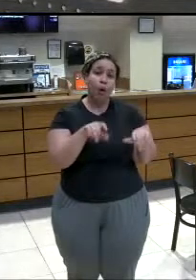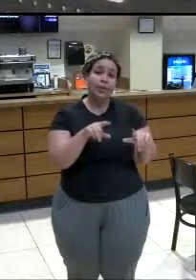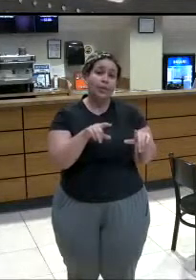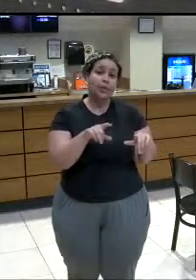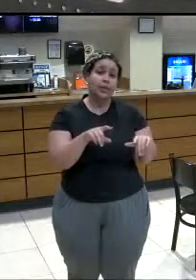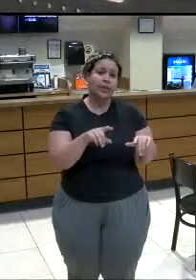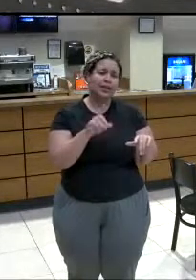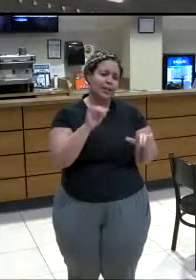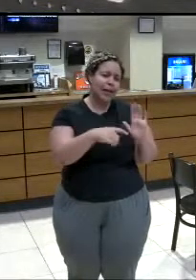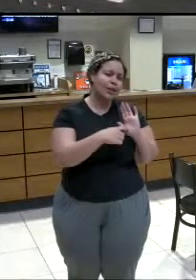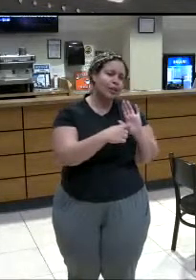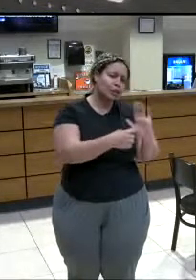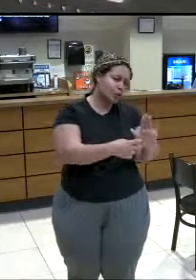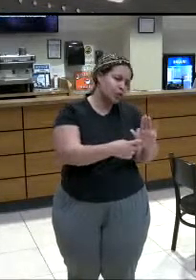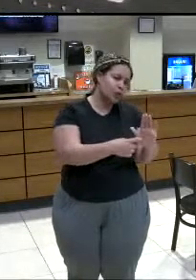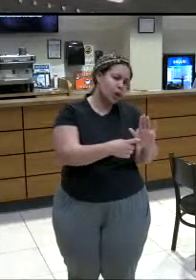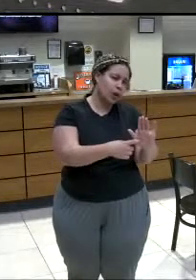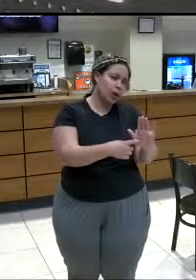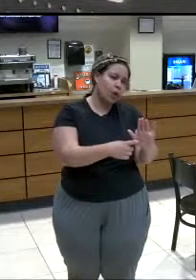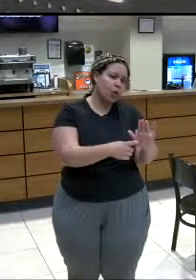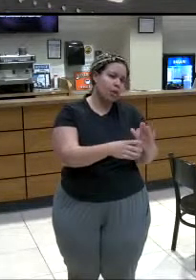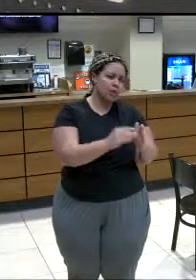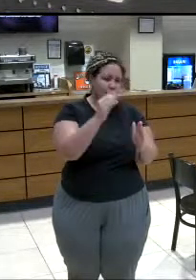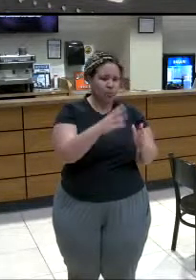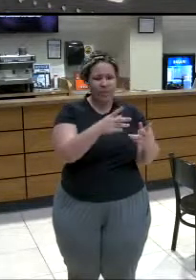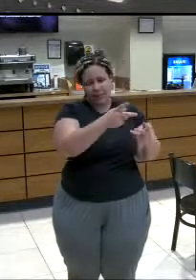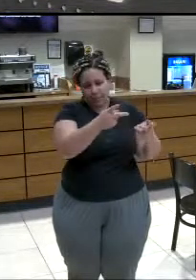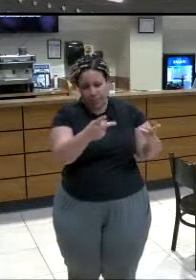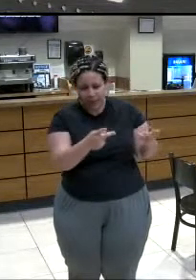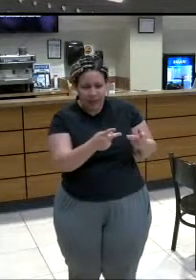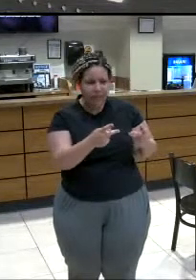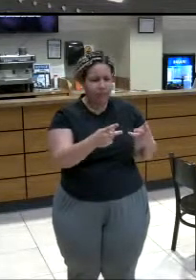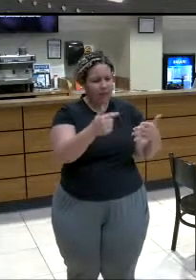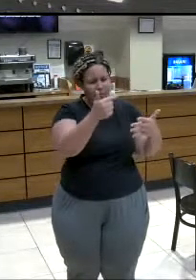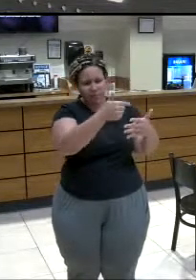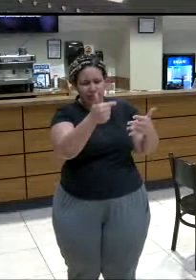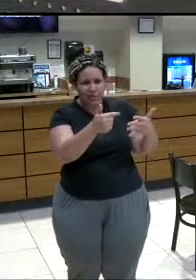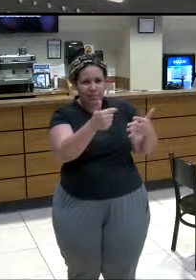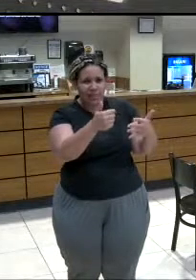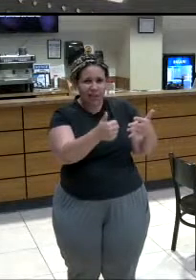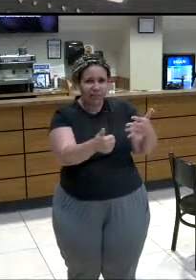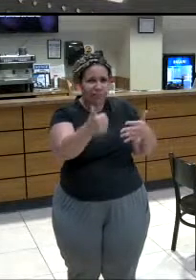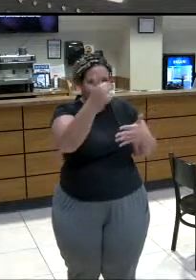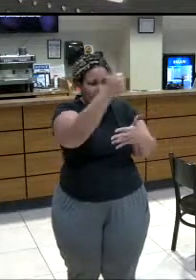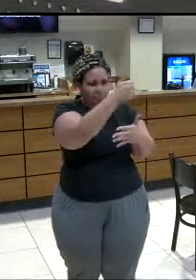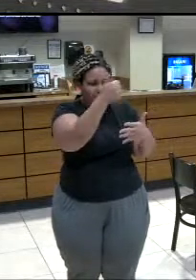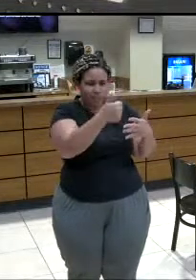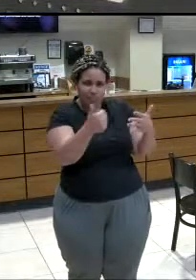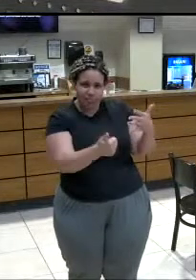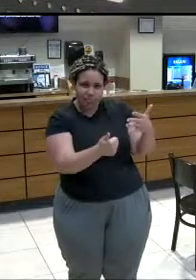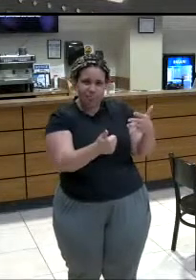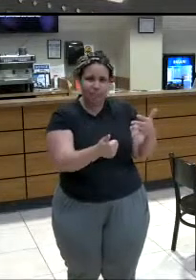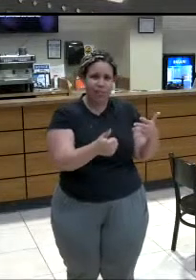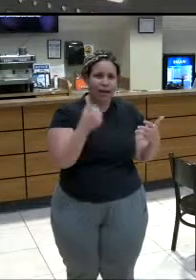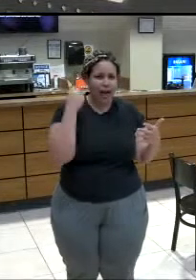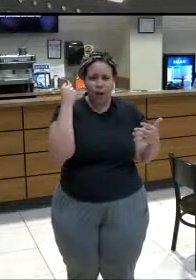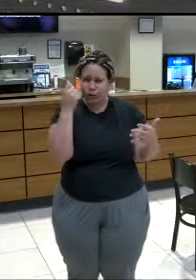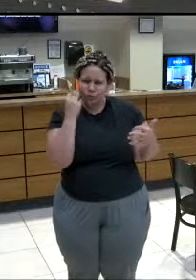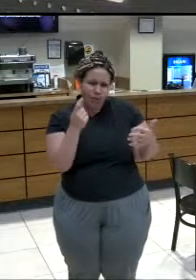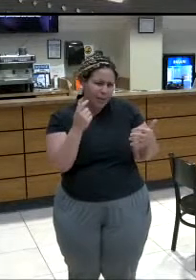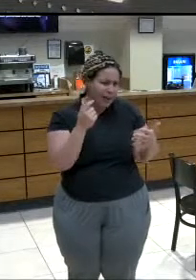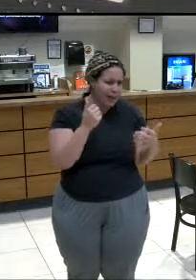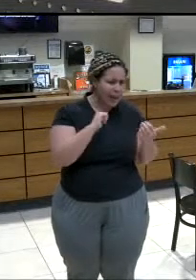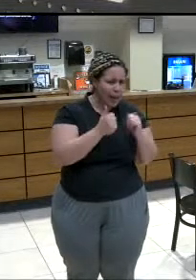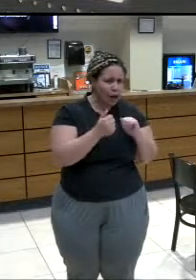of where the students are? And I don't know how to get at that, because